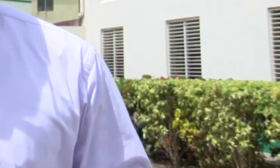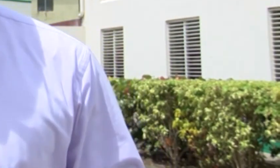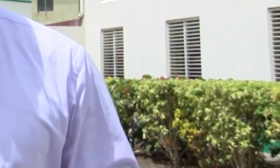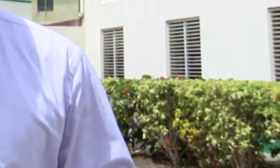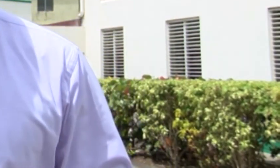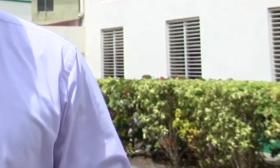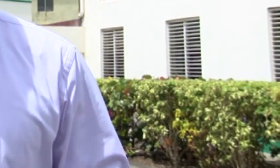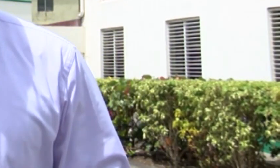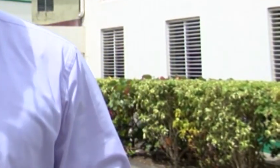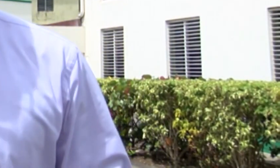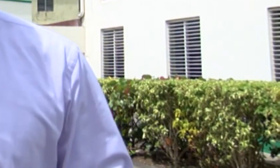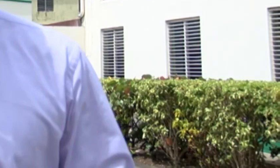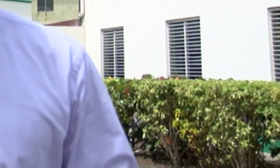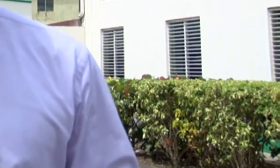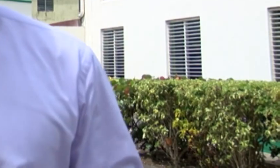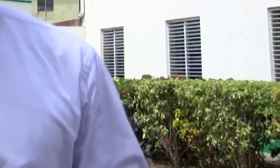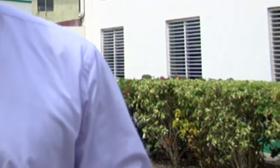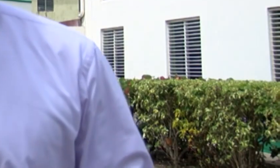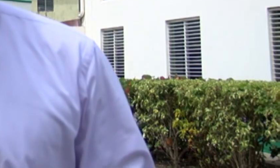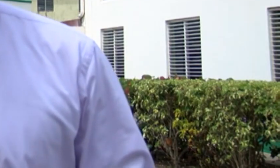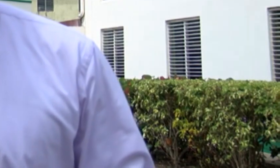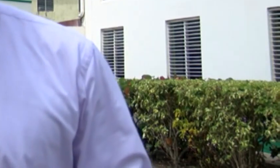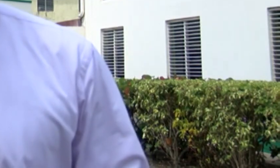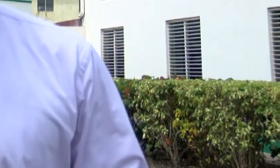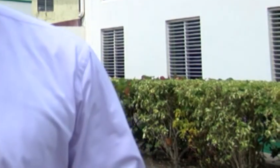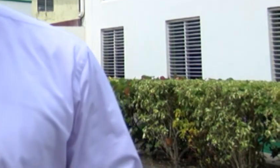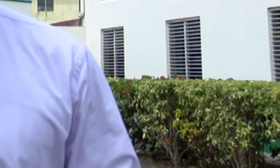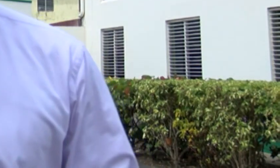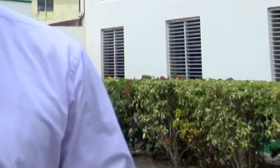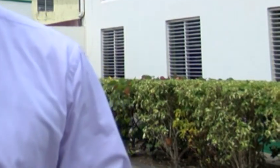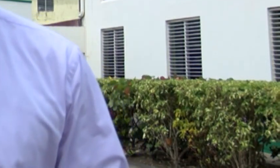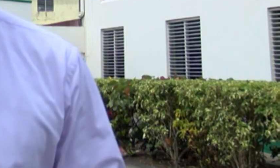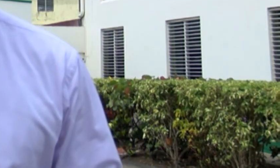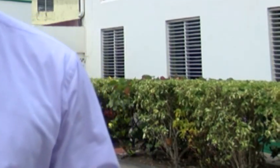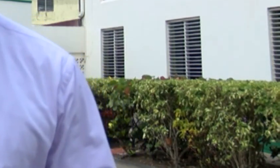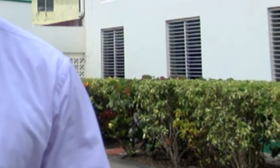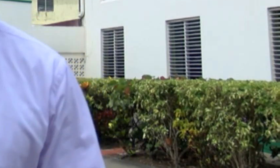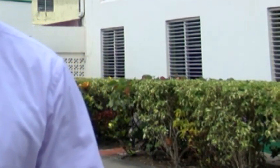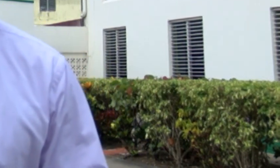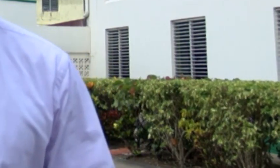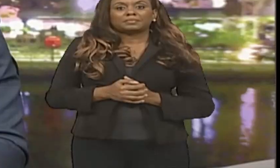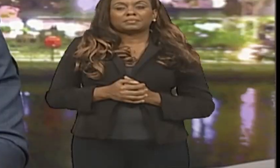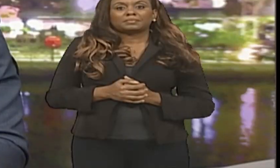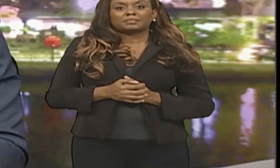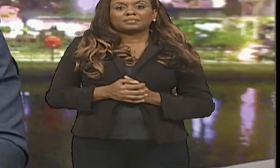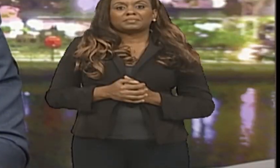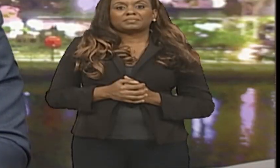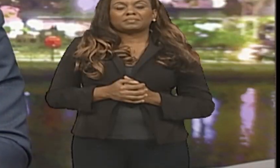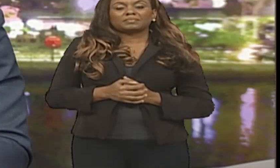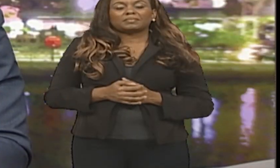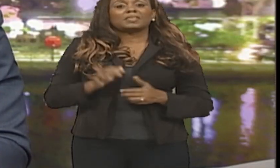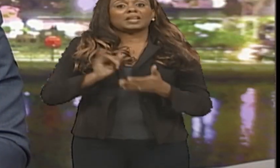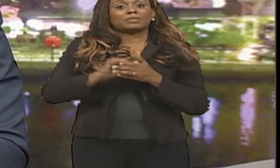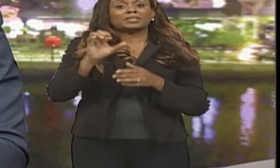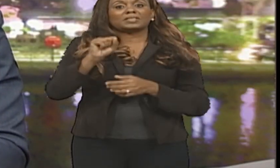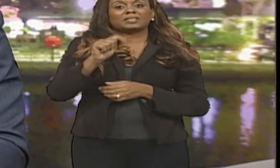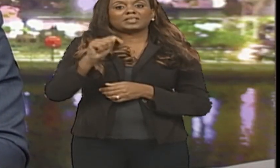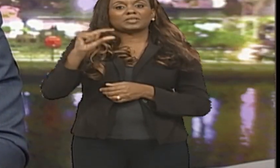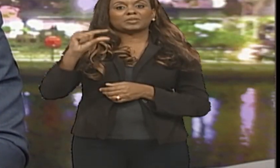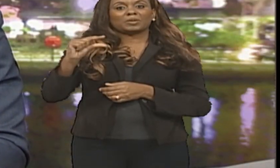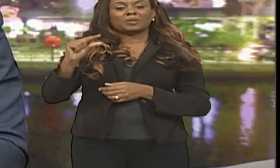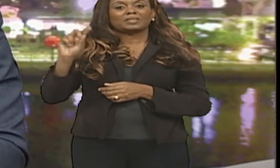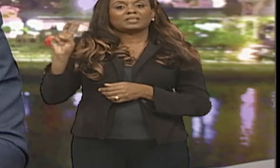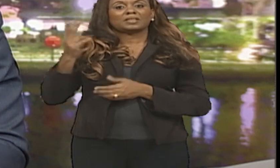daily basis, and that is in a peaceful way. We believe is important and relevant at this time. The Ministry of Health